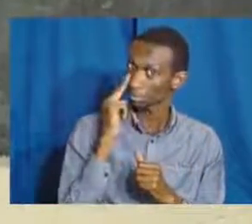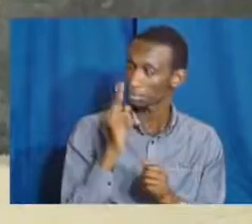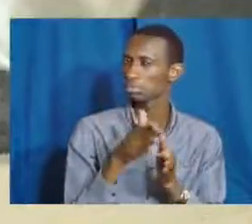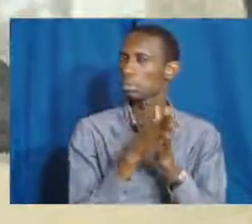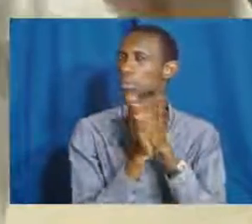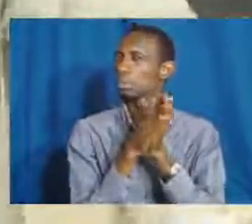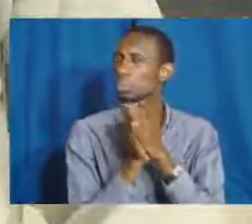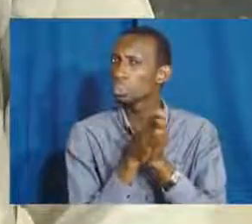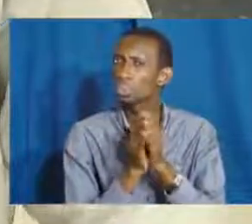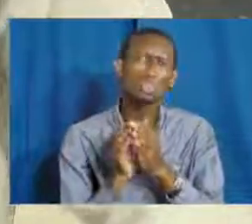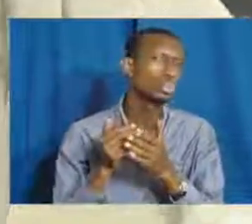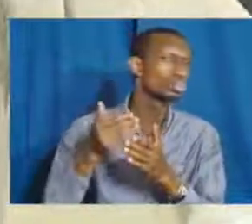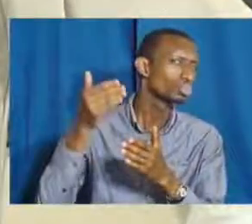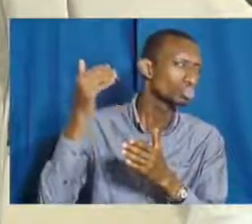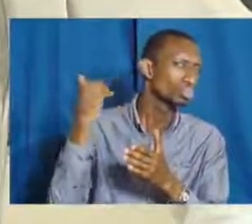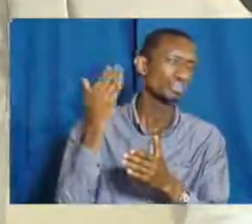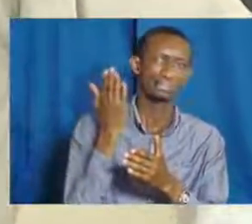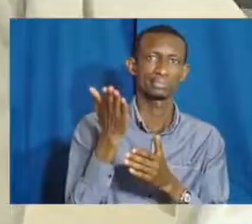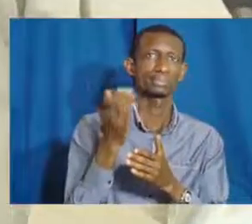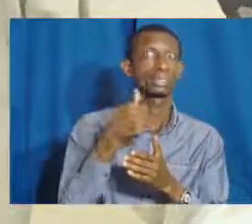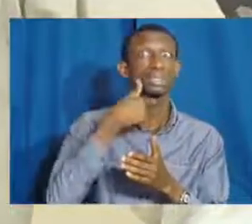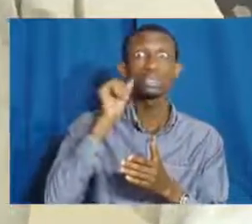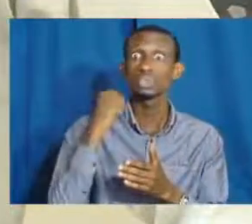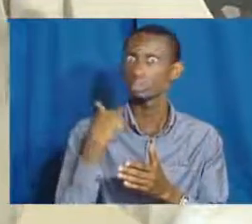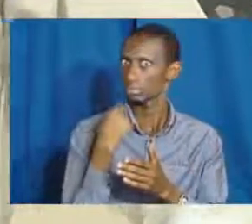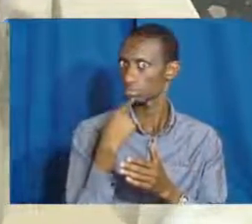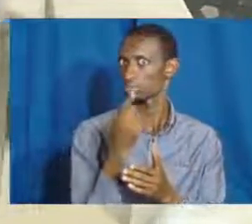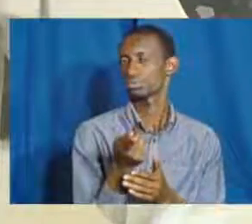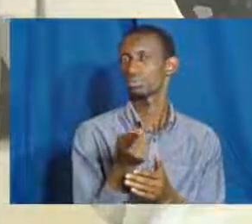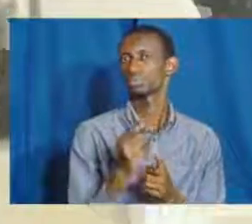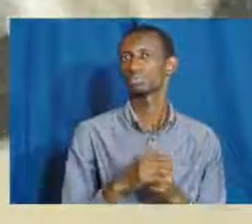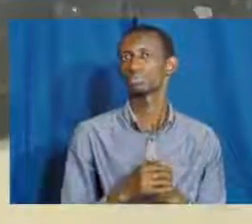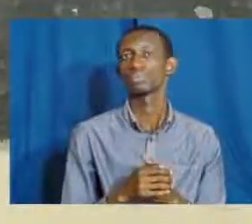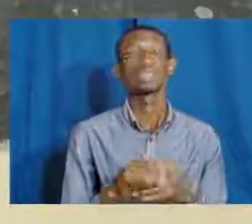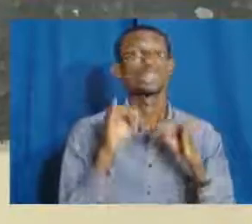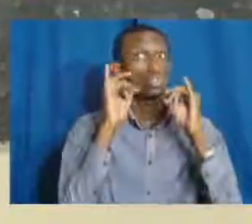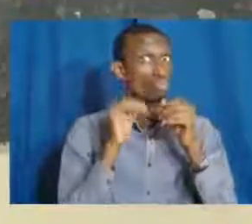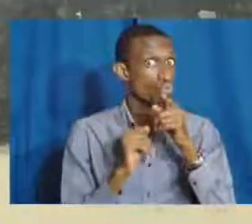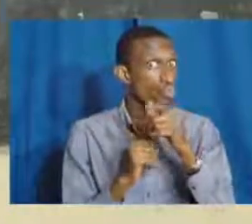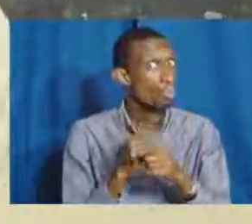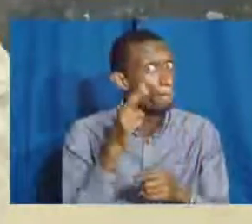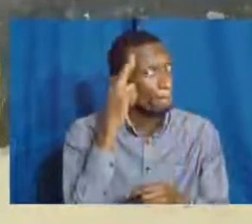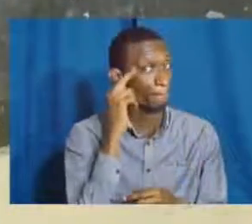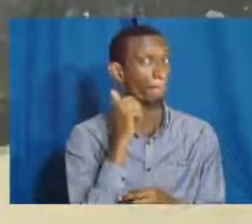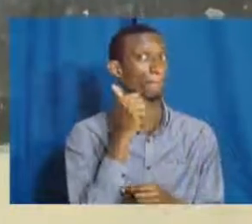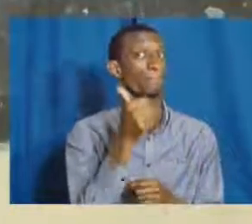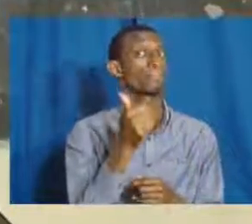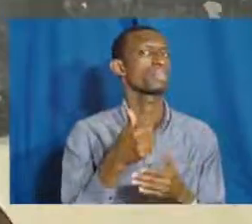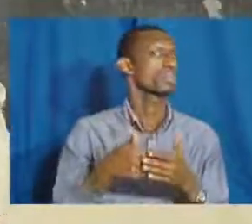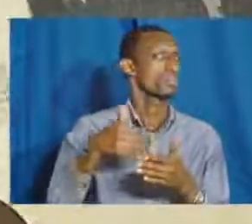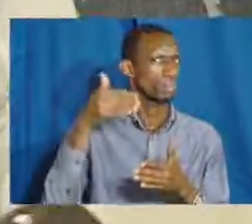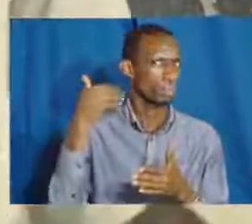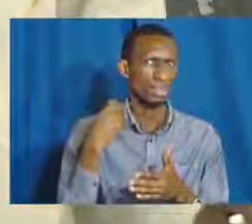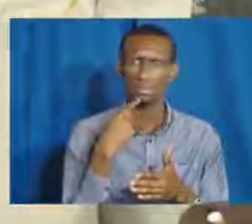that's what actually we talked about yesterday. If you remember very well, we talked